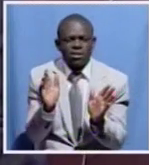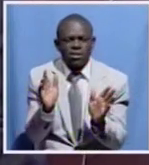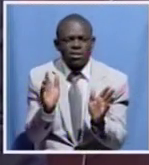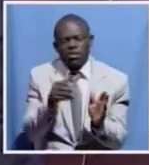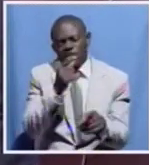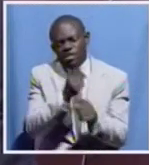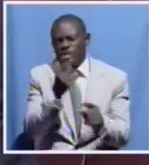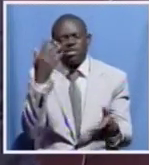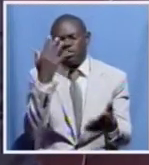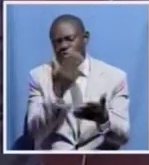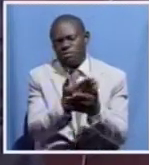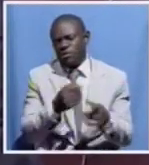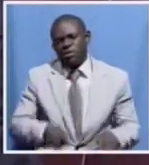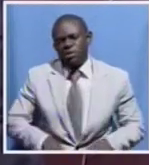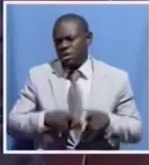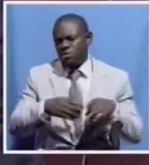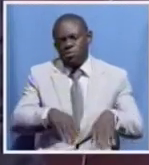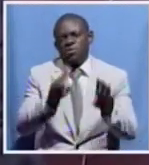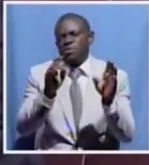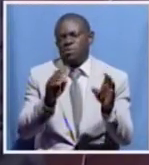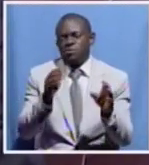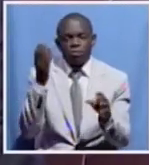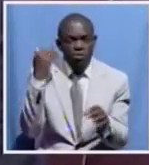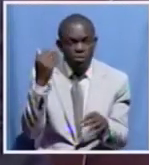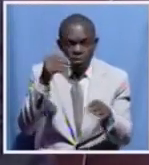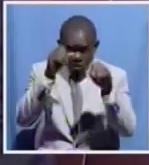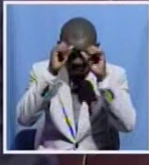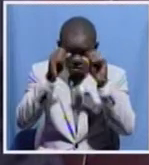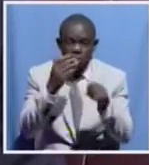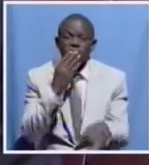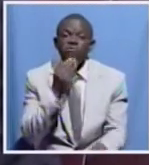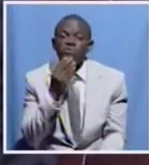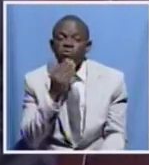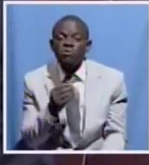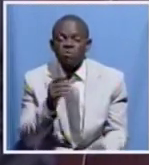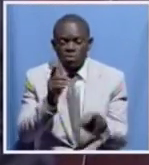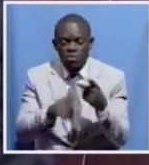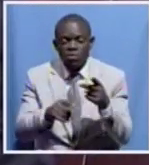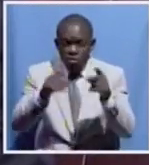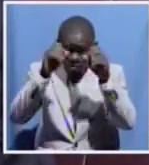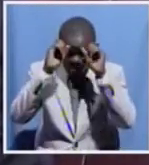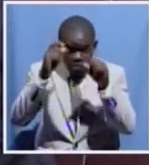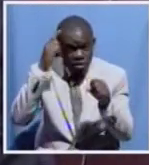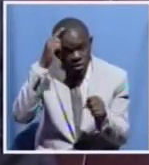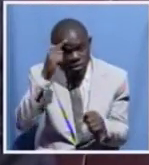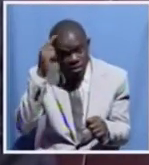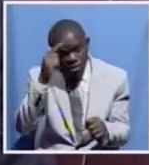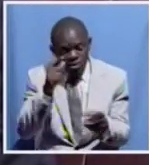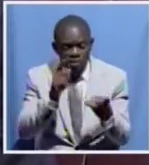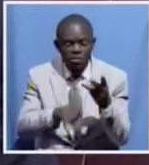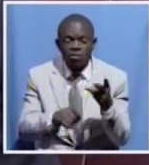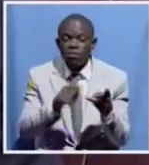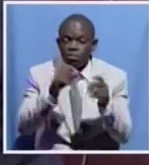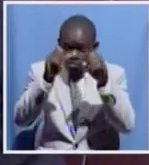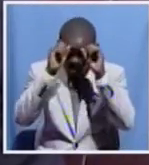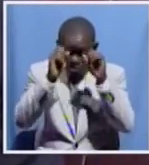President Rupia Banda didn't kill anybody. We have it on the statutes. President Levi Mwanawasa didn't kill anybody.